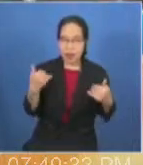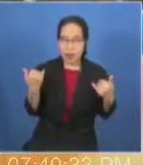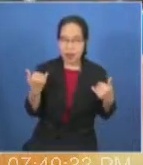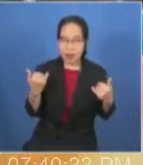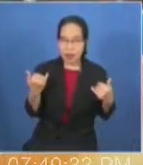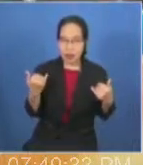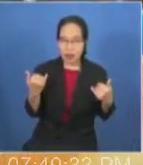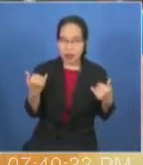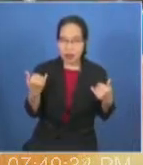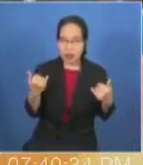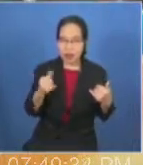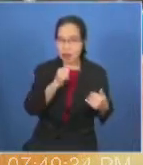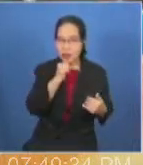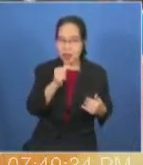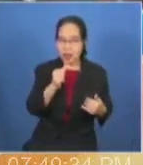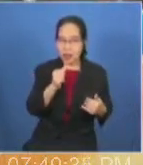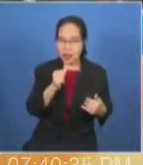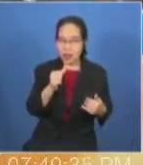Since he is still young,